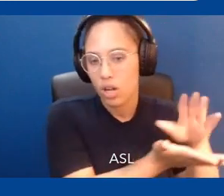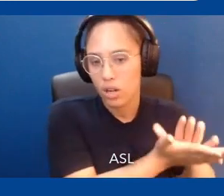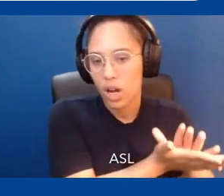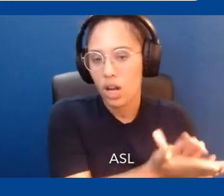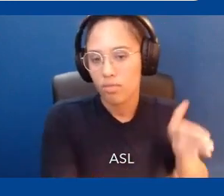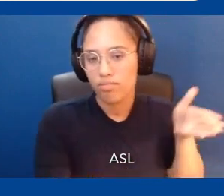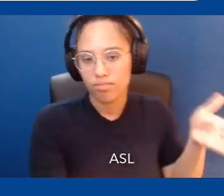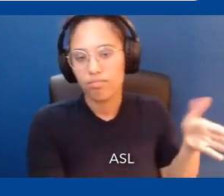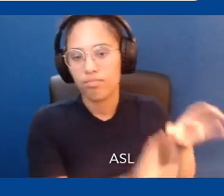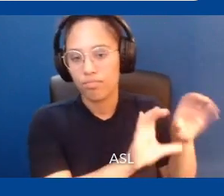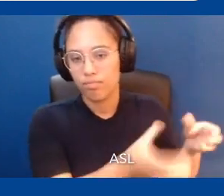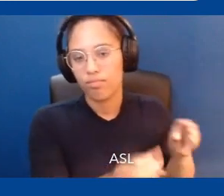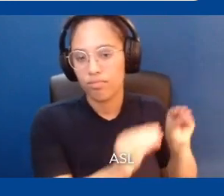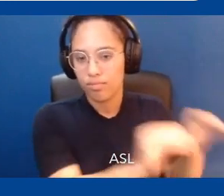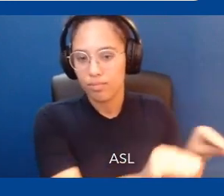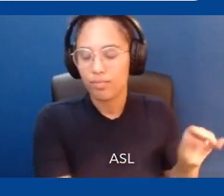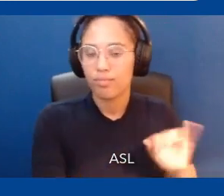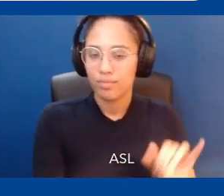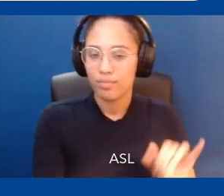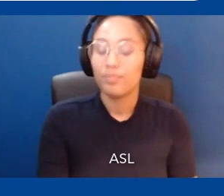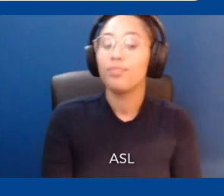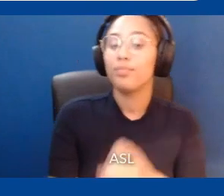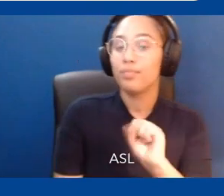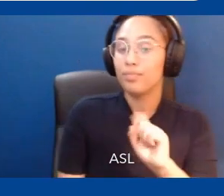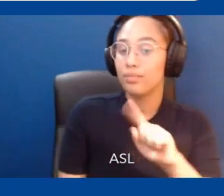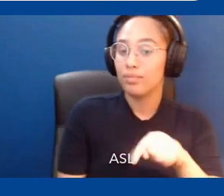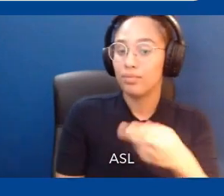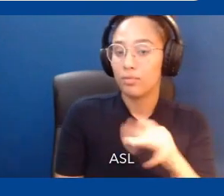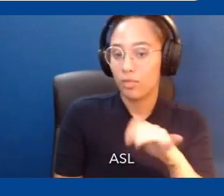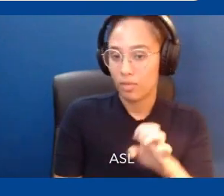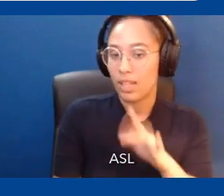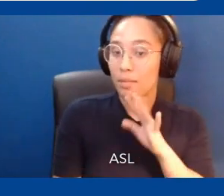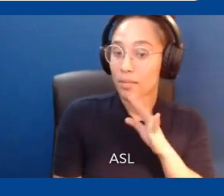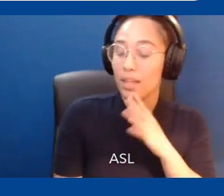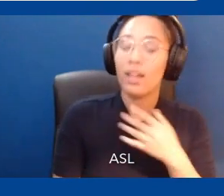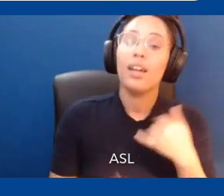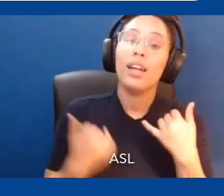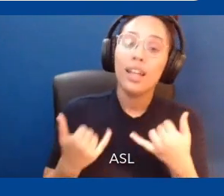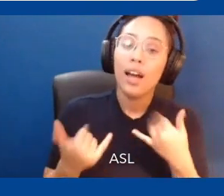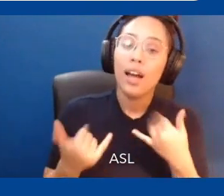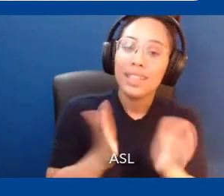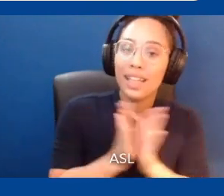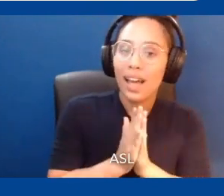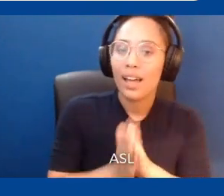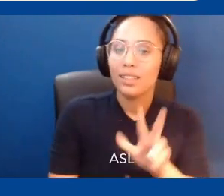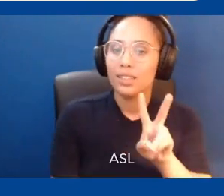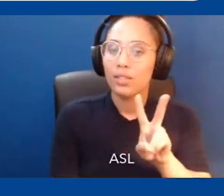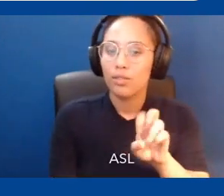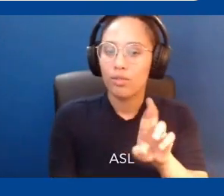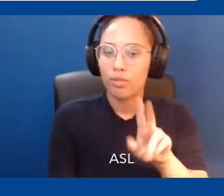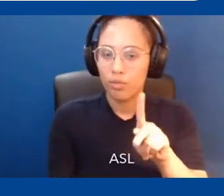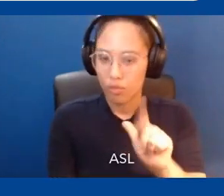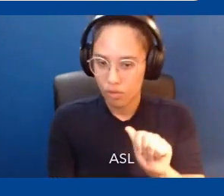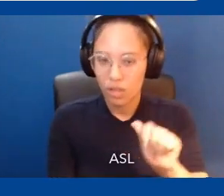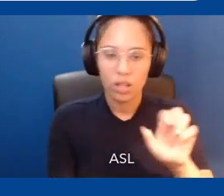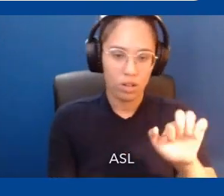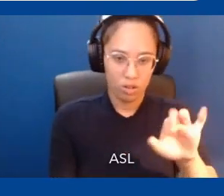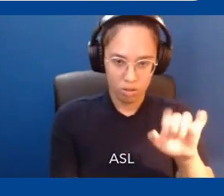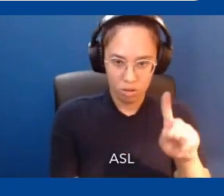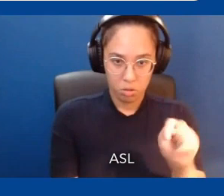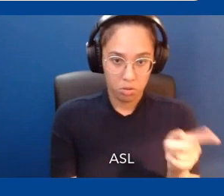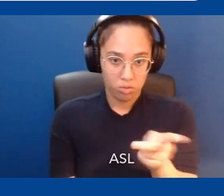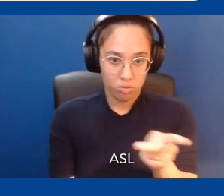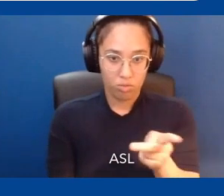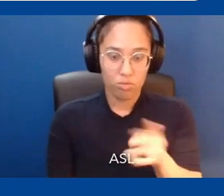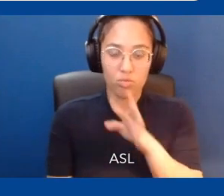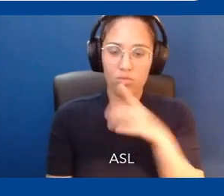Stephanie speaking. Veronika and Ernst, I wonder if you could talk a bit more about your collaboration